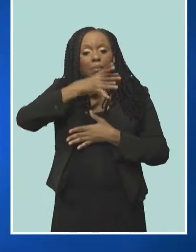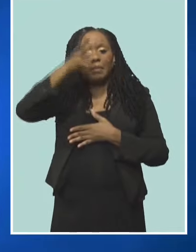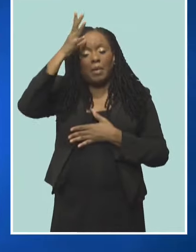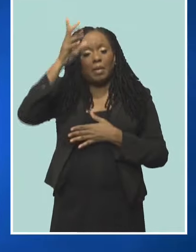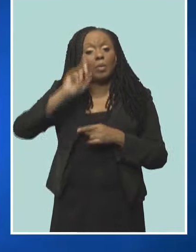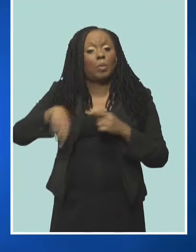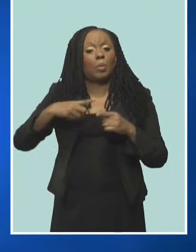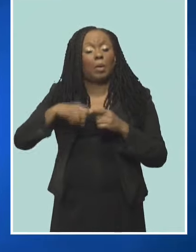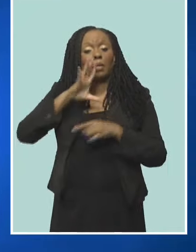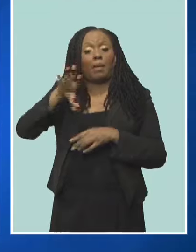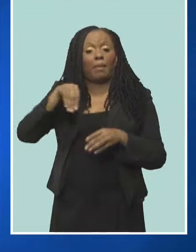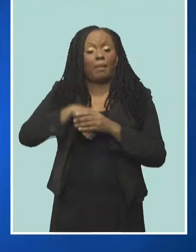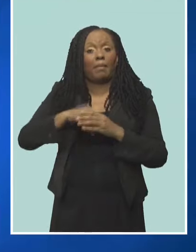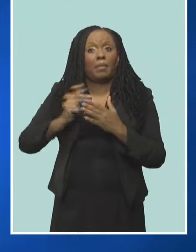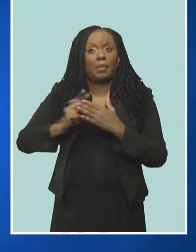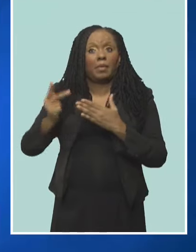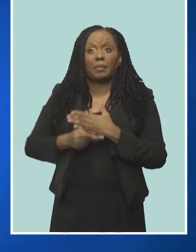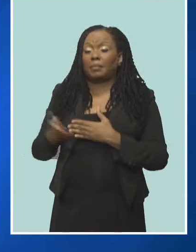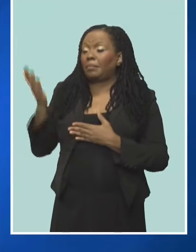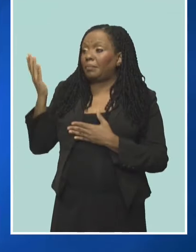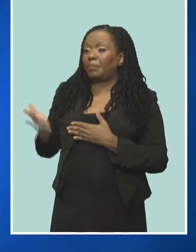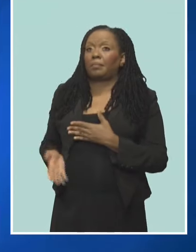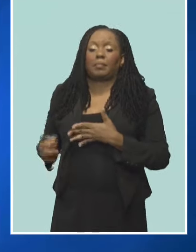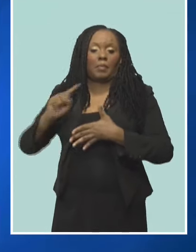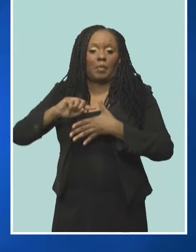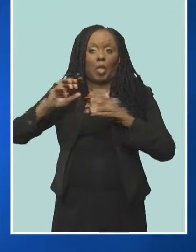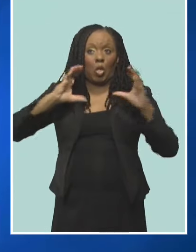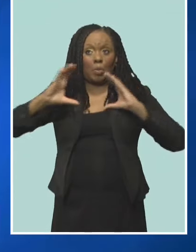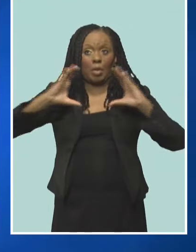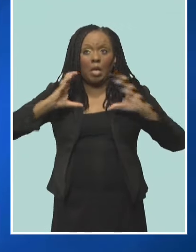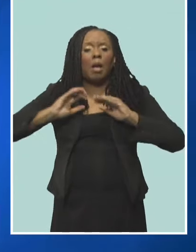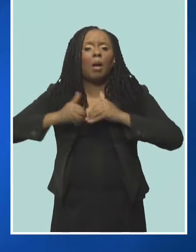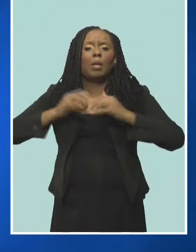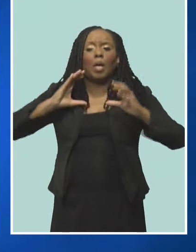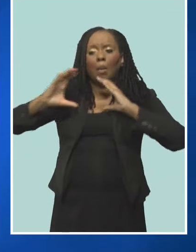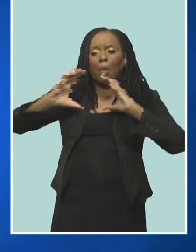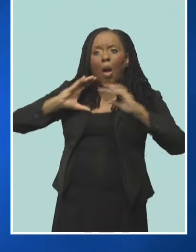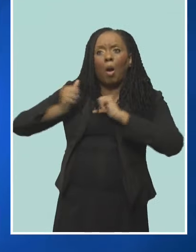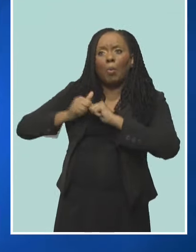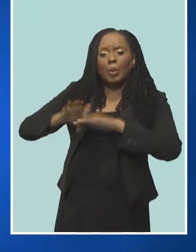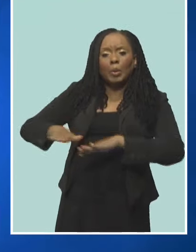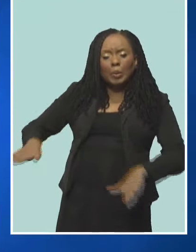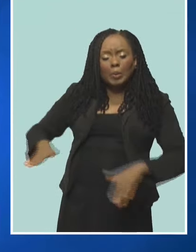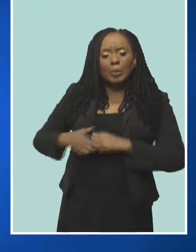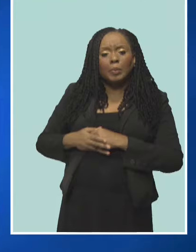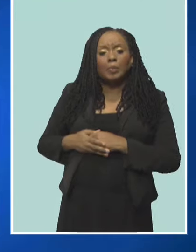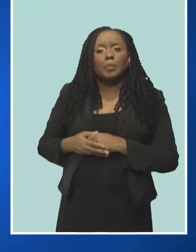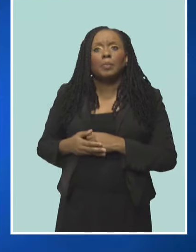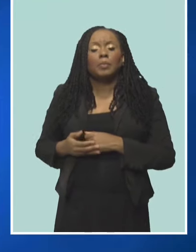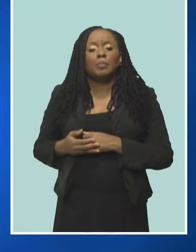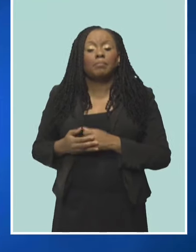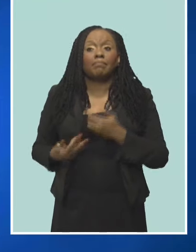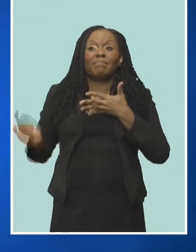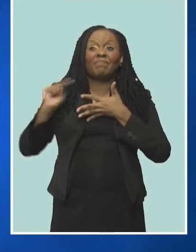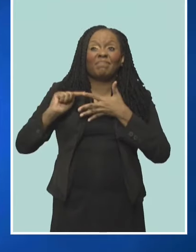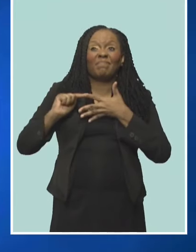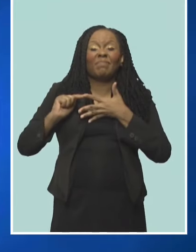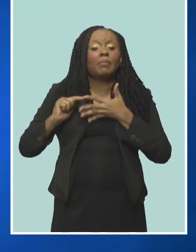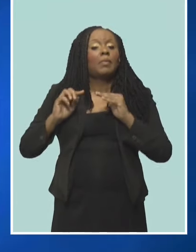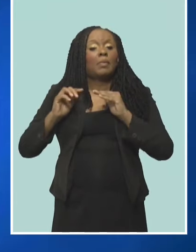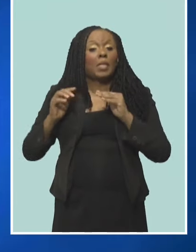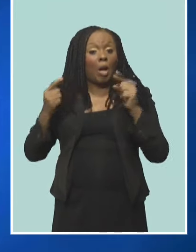program. One, communication, how to communicate properly with their children. The other one really is how to